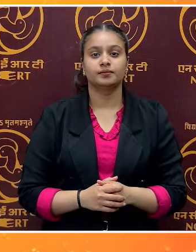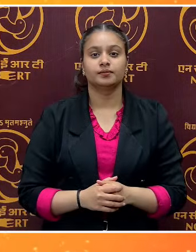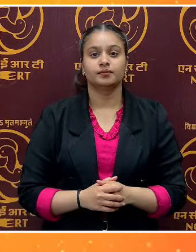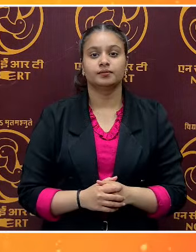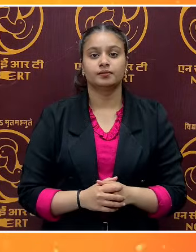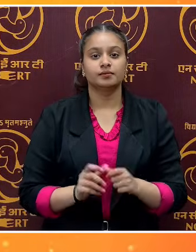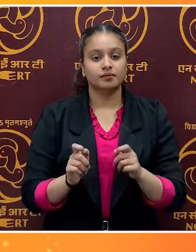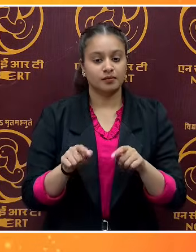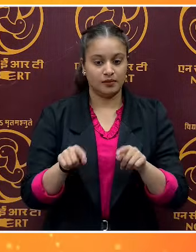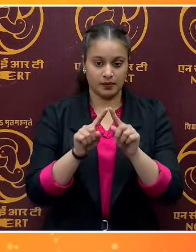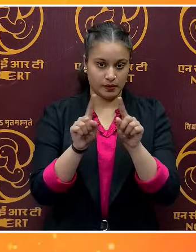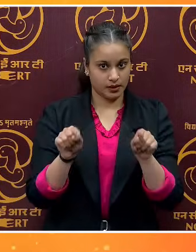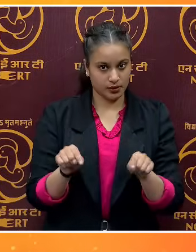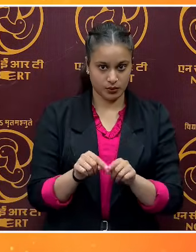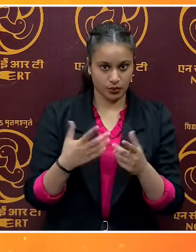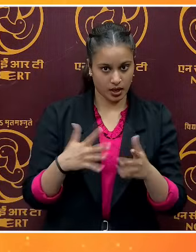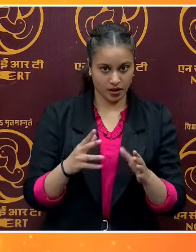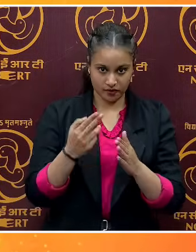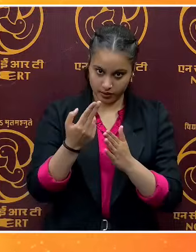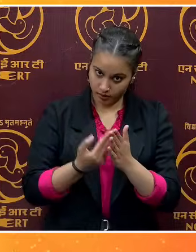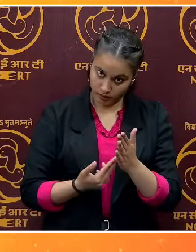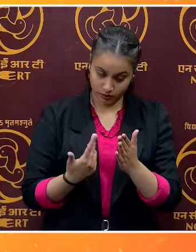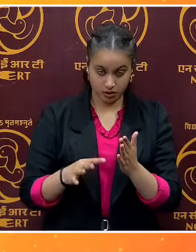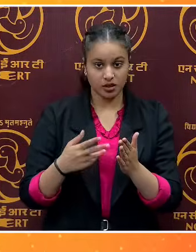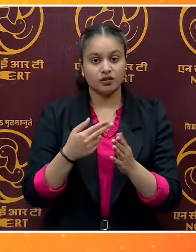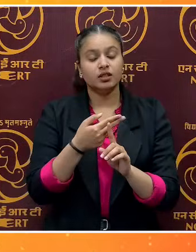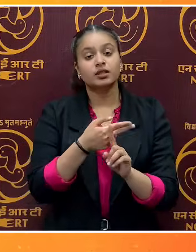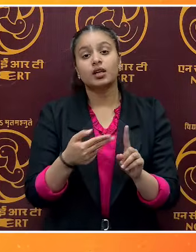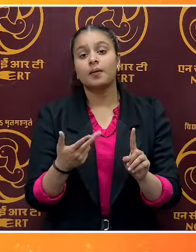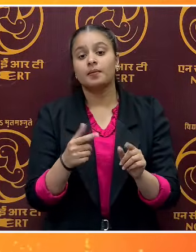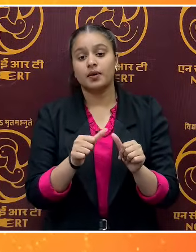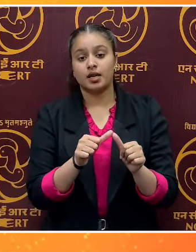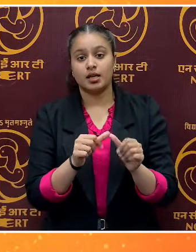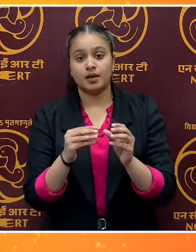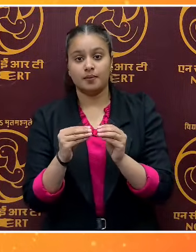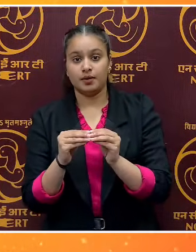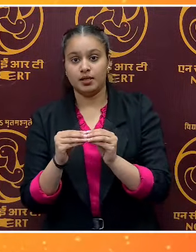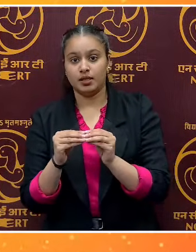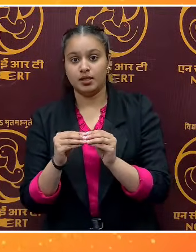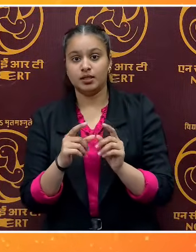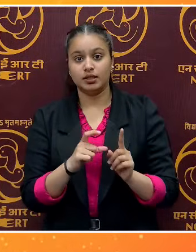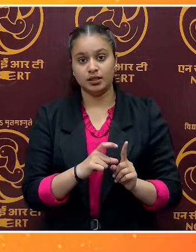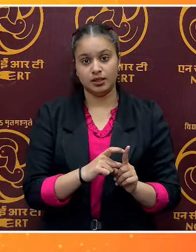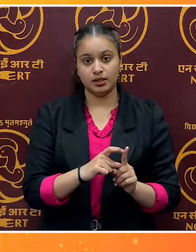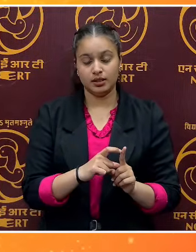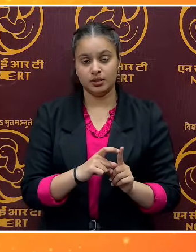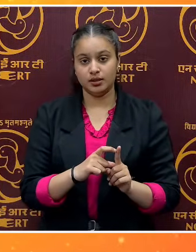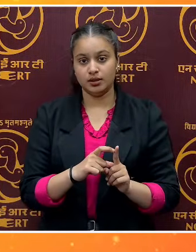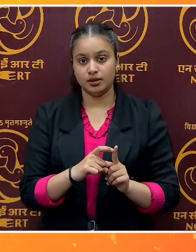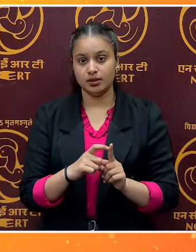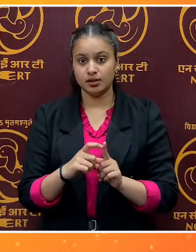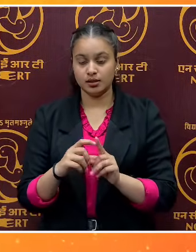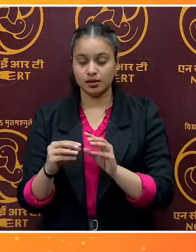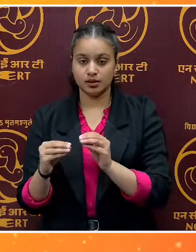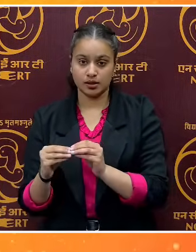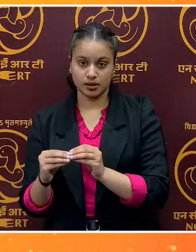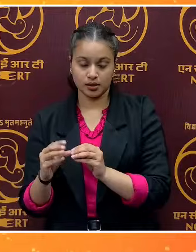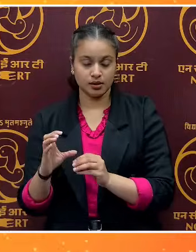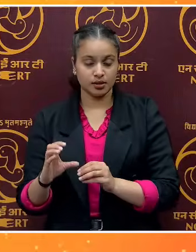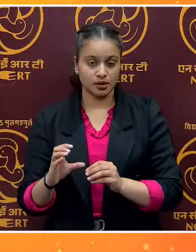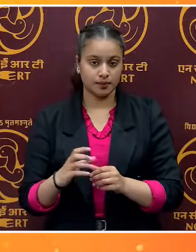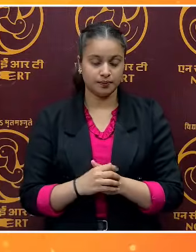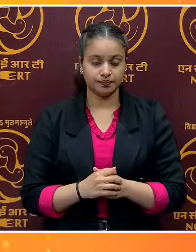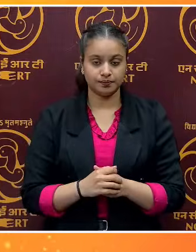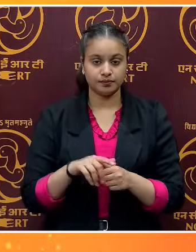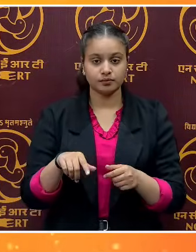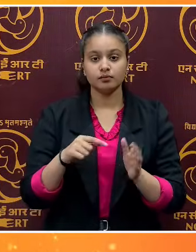So, this is a square of 4 centimeters. Let me name it as ABDC. Alright. Now, because it has